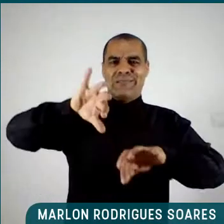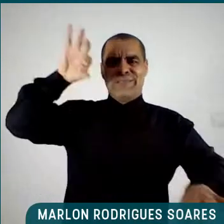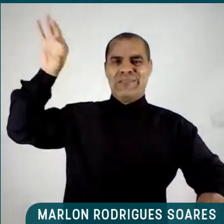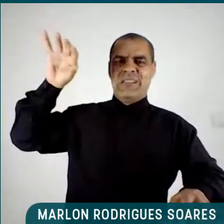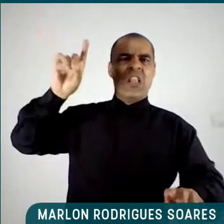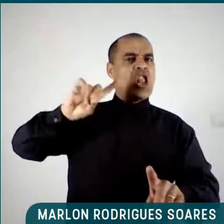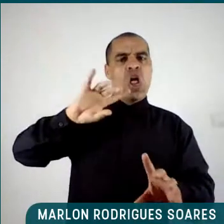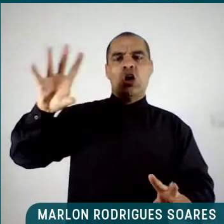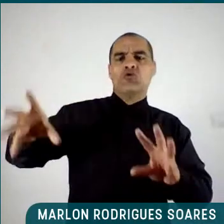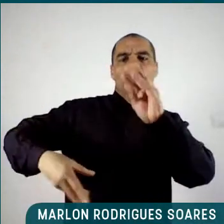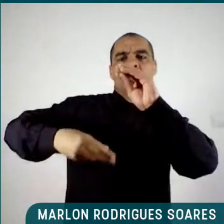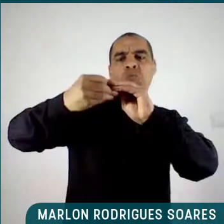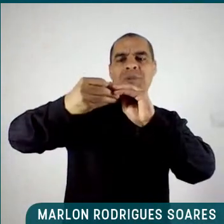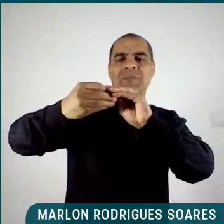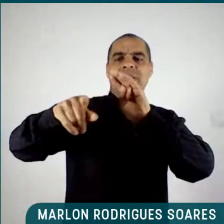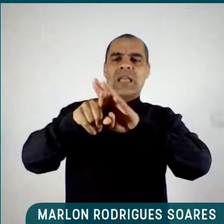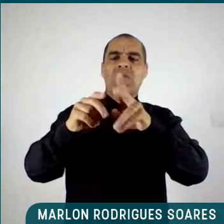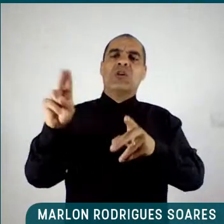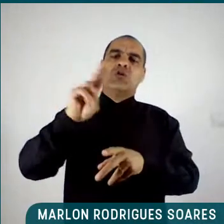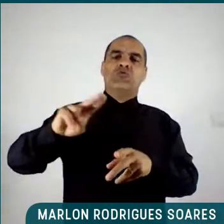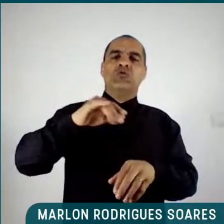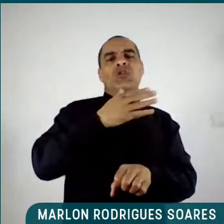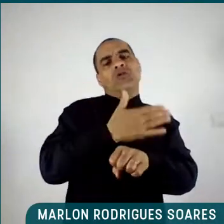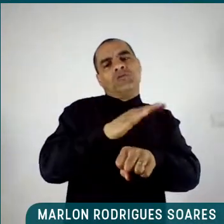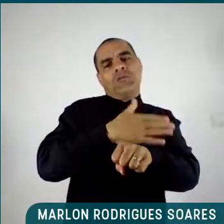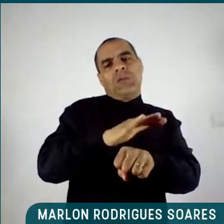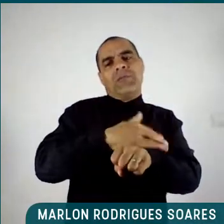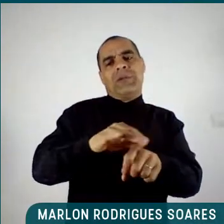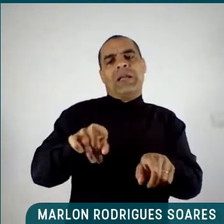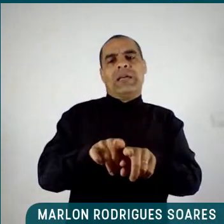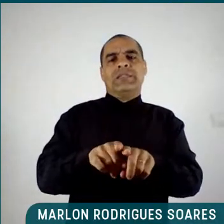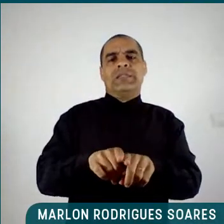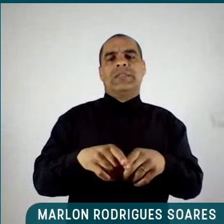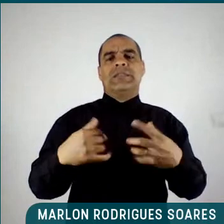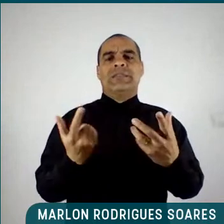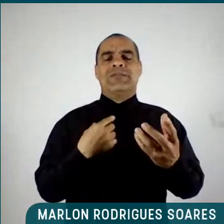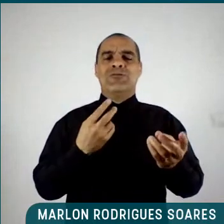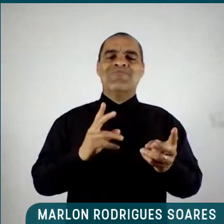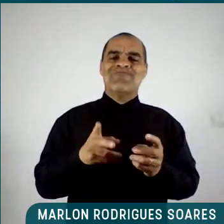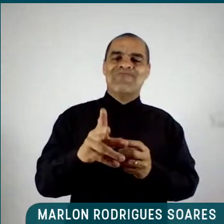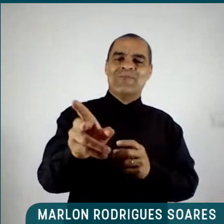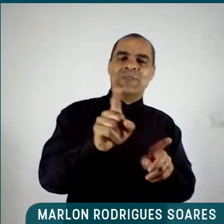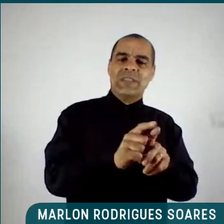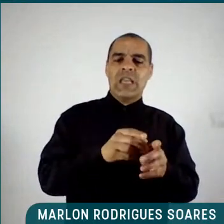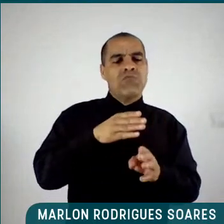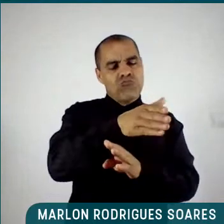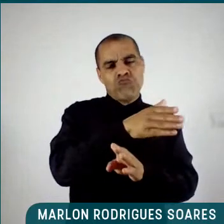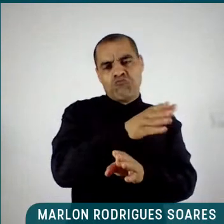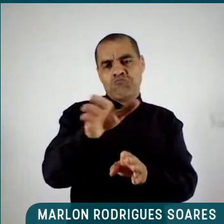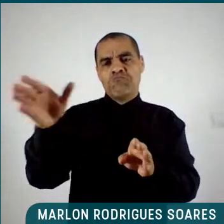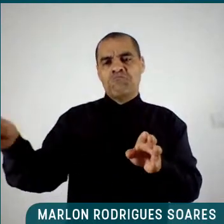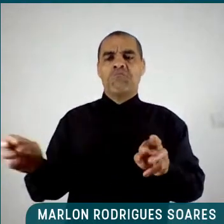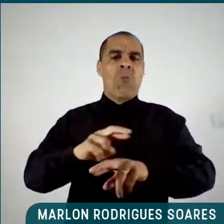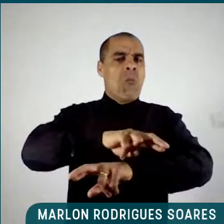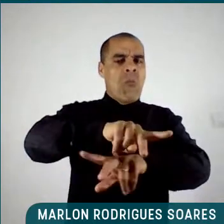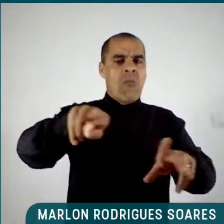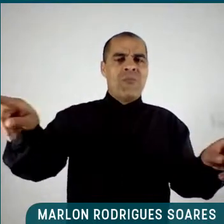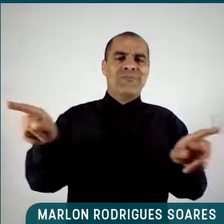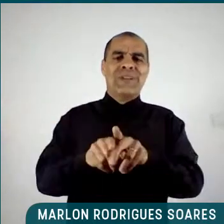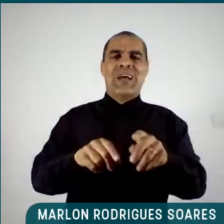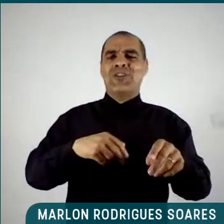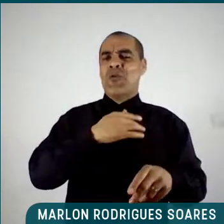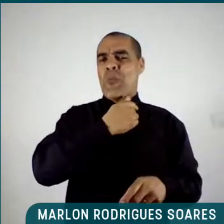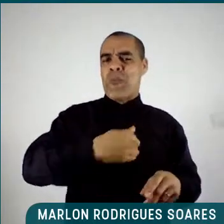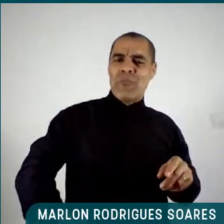about academia is this, society is that. We have sempre em to torno desse understand that they complement each other. público,